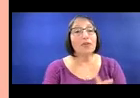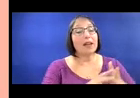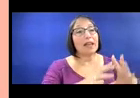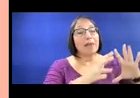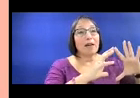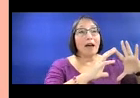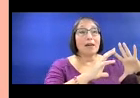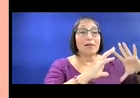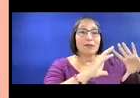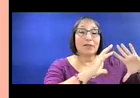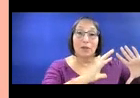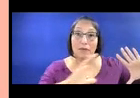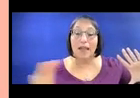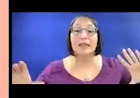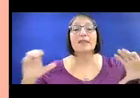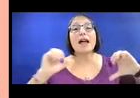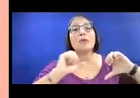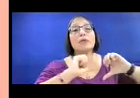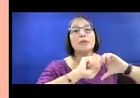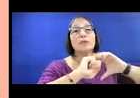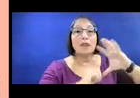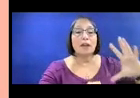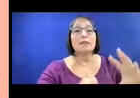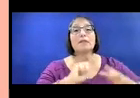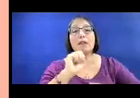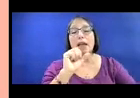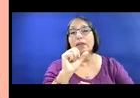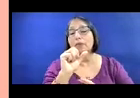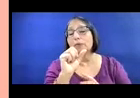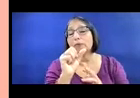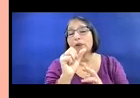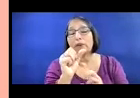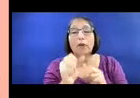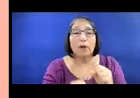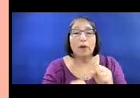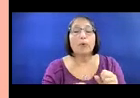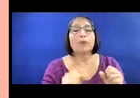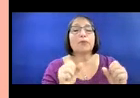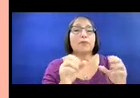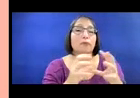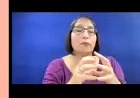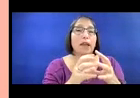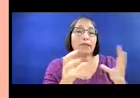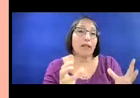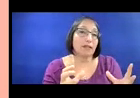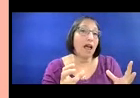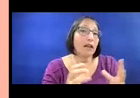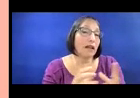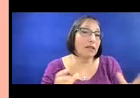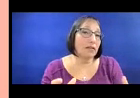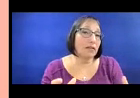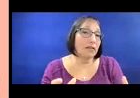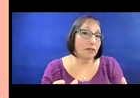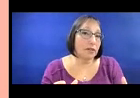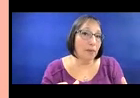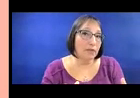which is talking about how to, to sequence events and how to use dates and, and use year numbers. ASL has lots of